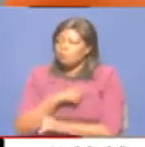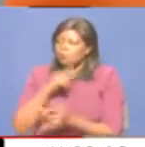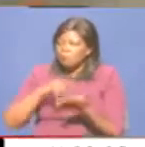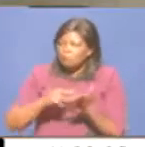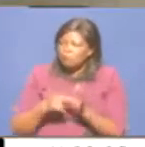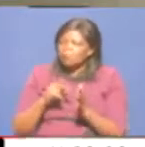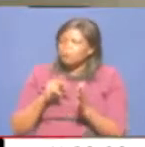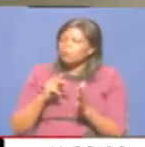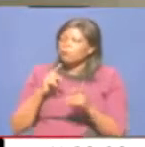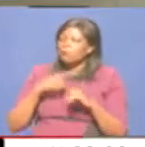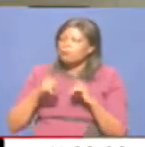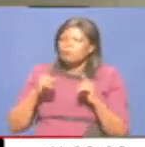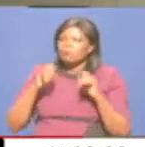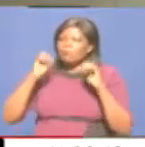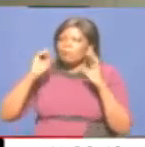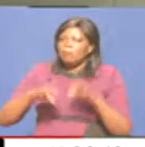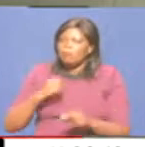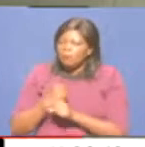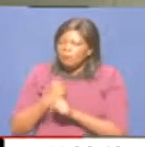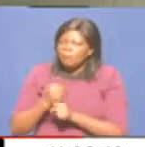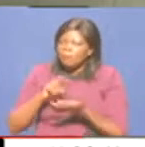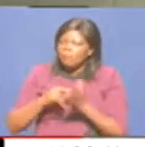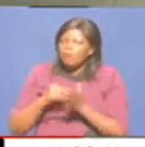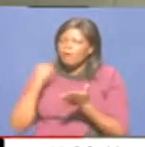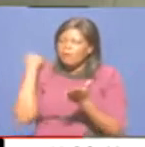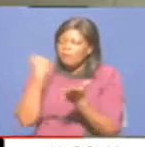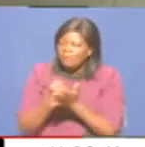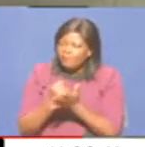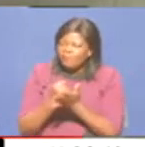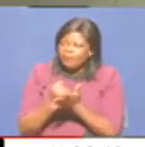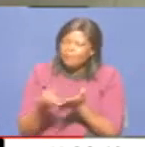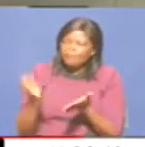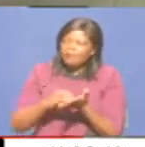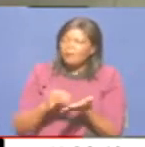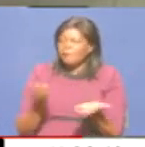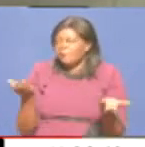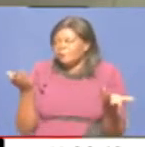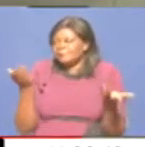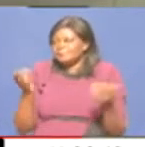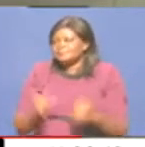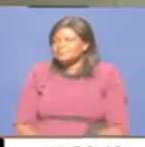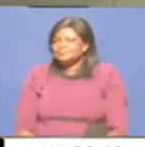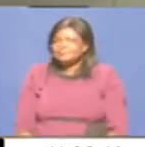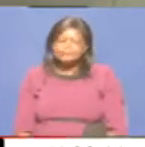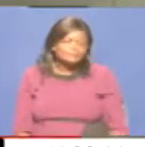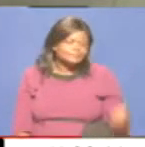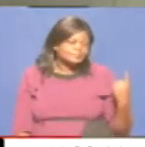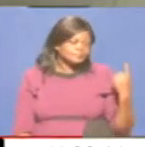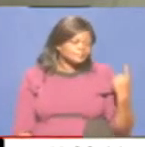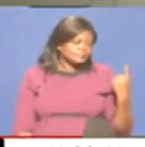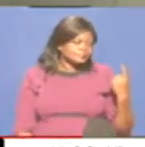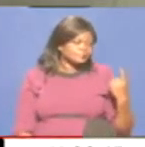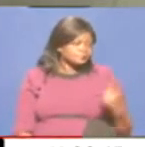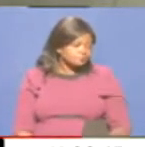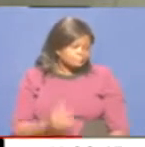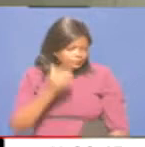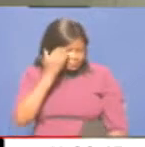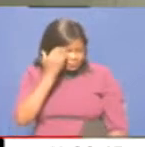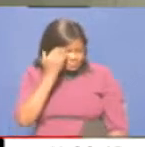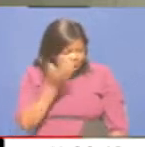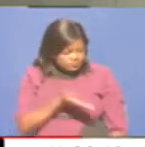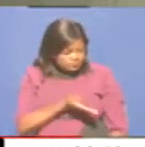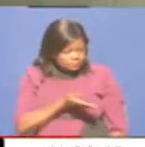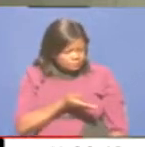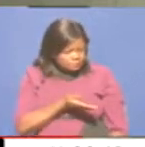So at the end of the day, we're going to do the forensic audit again. Am I missing something here as a Kenyan? You know, Troy? Yes. I